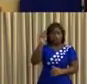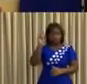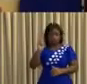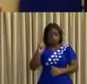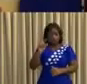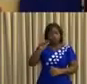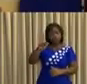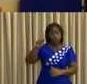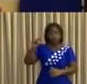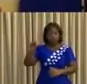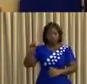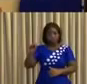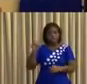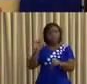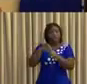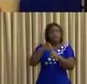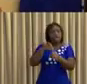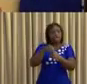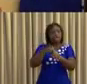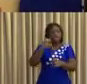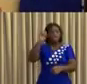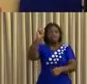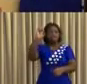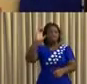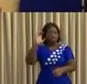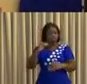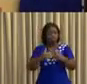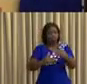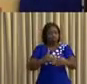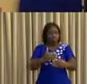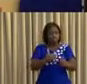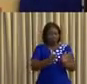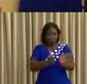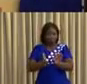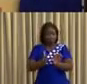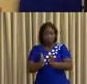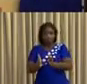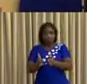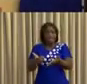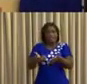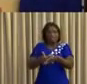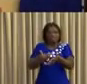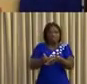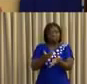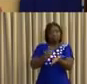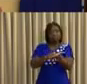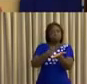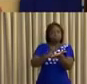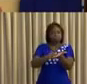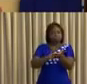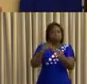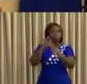2020, the Electoral Commission will begin the process of compiling a new register of